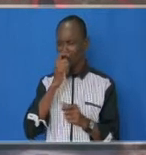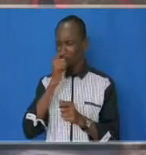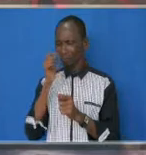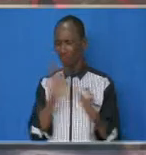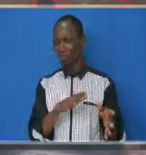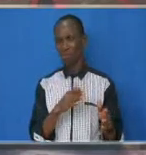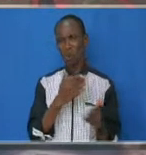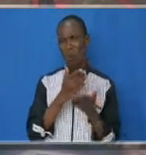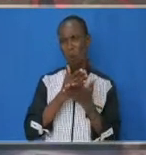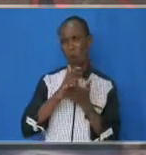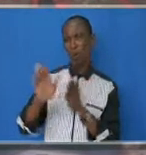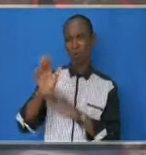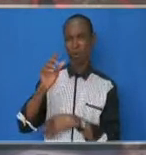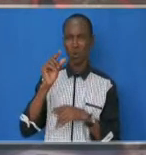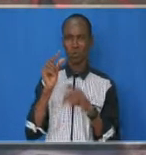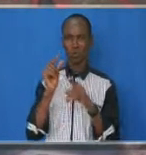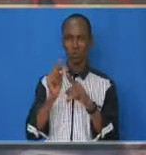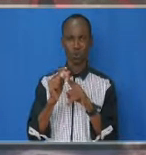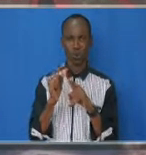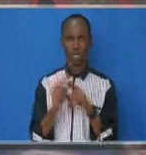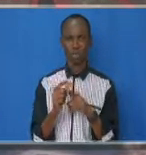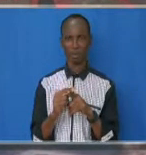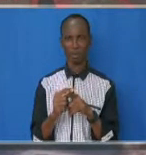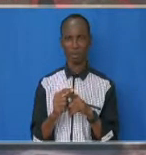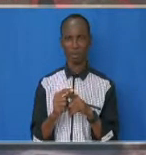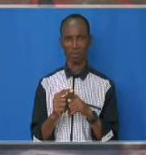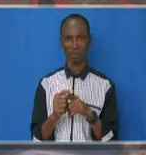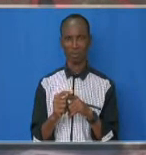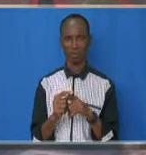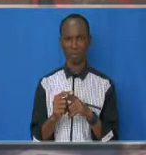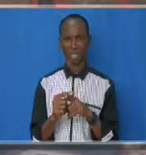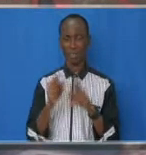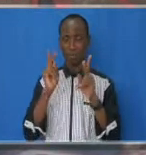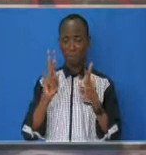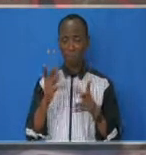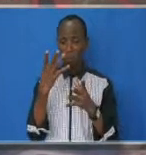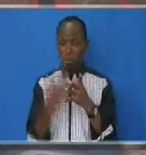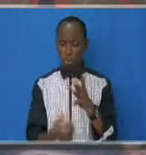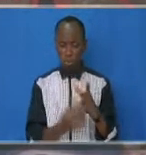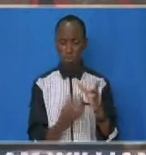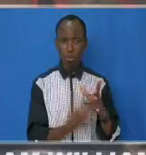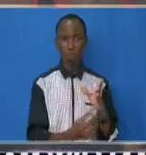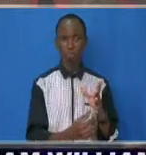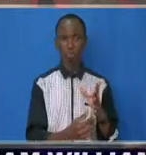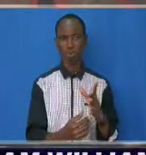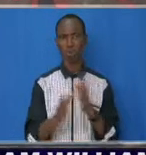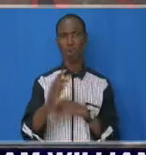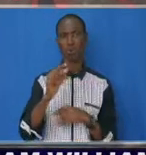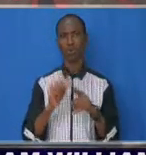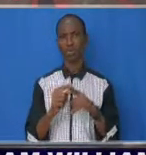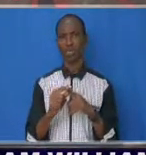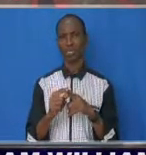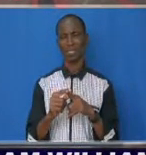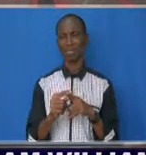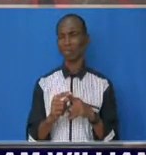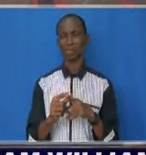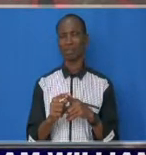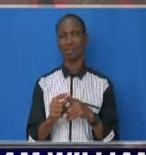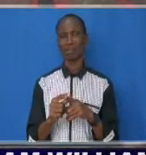ye gina se ye wo nyankopon ho modem bo a enso nyankopon nimu de enka ho.